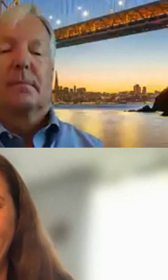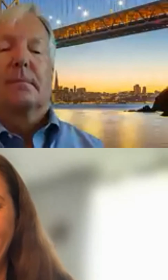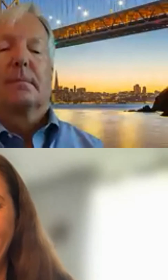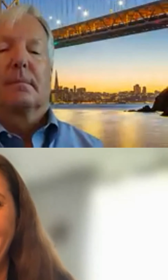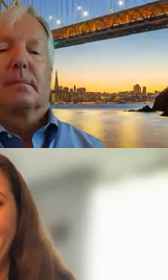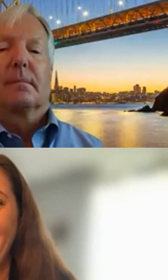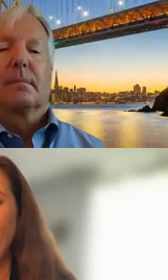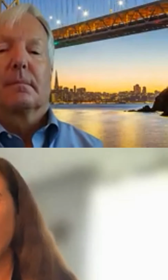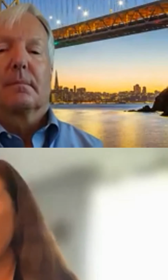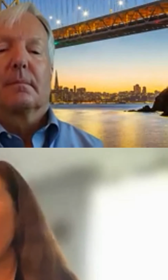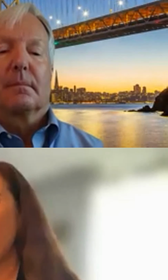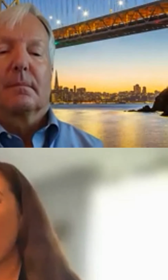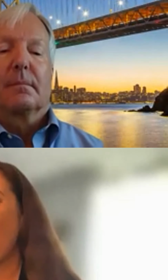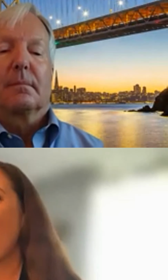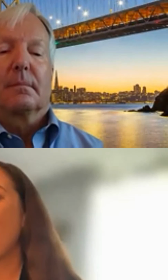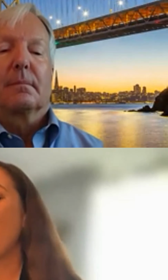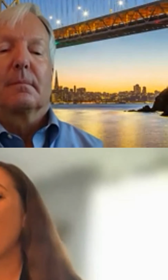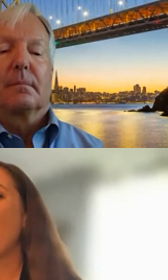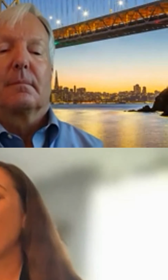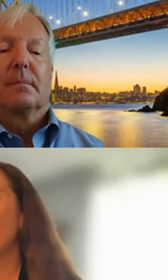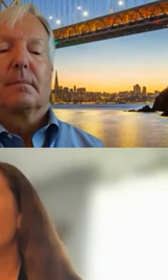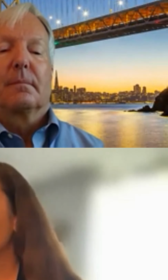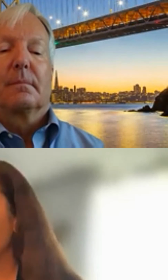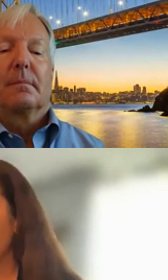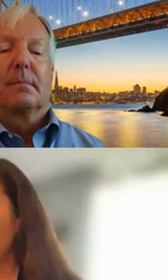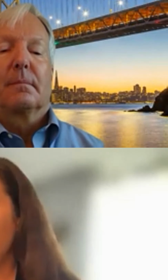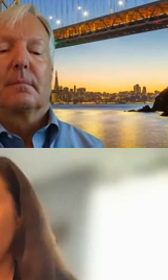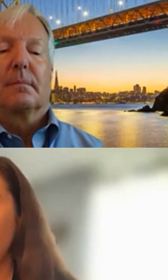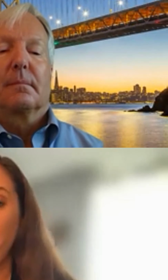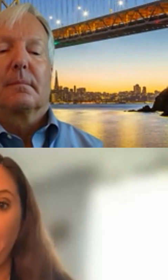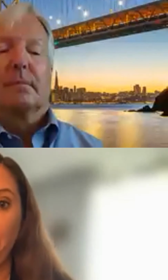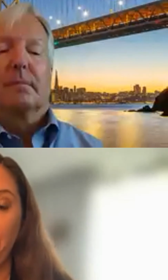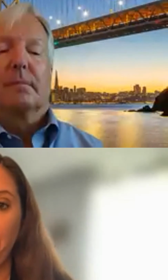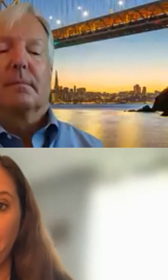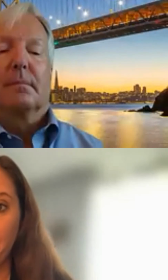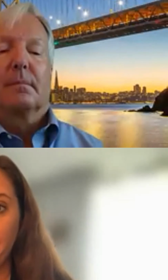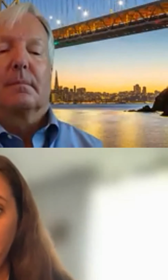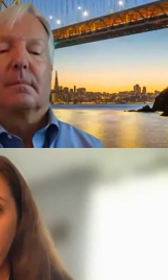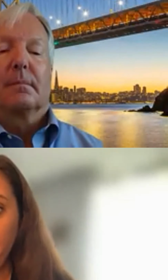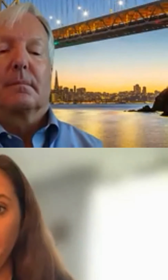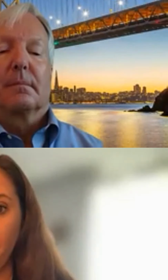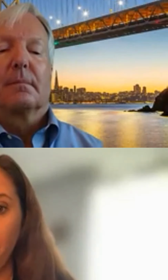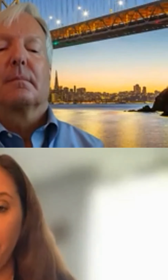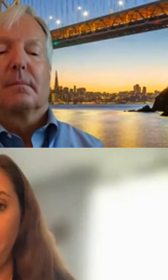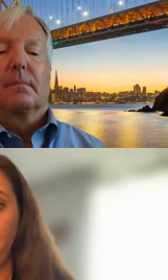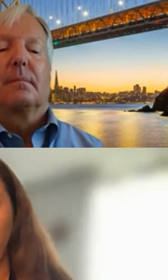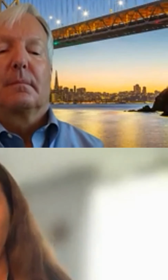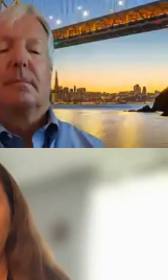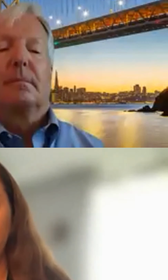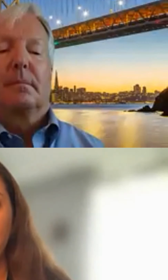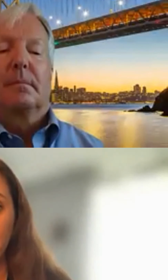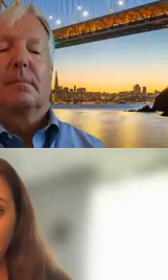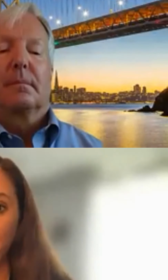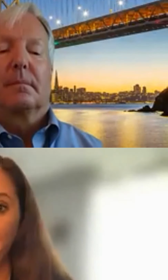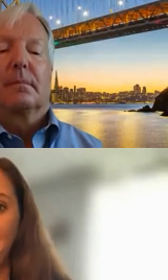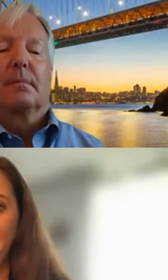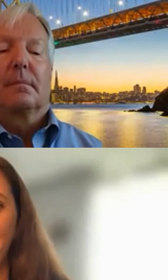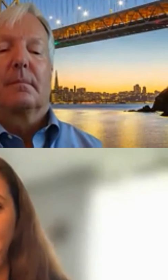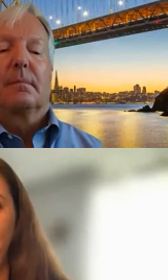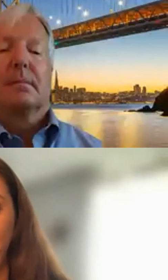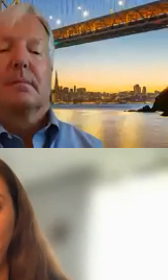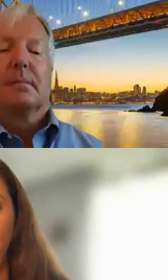on selling the AAA services to managed care. And what they went into, just like Becky said,